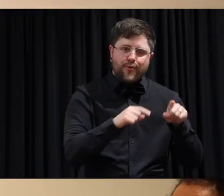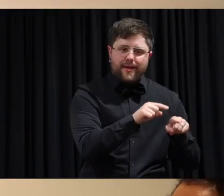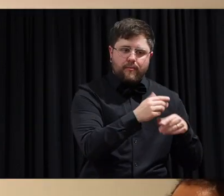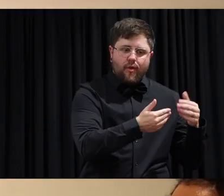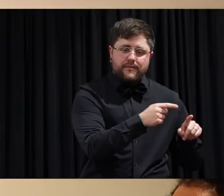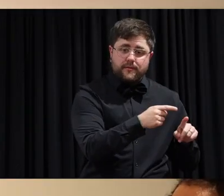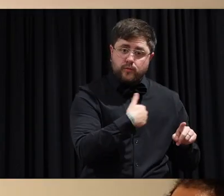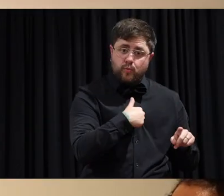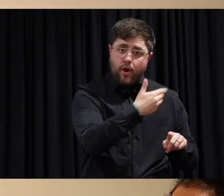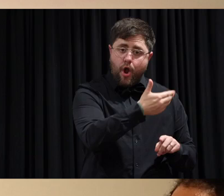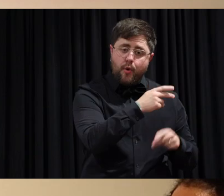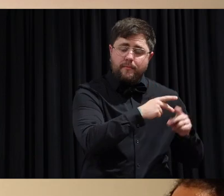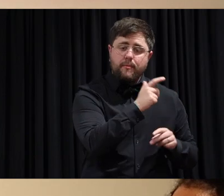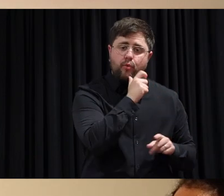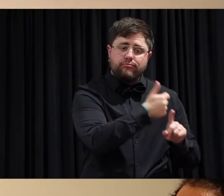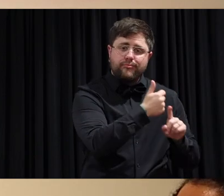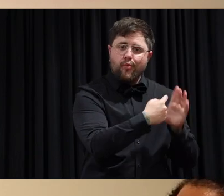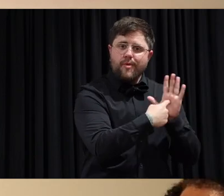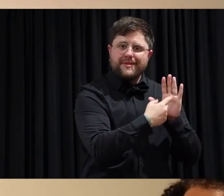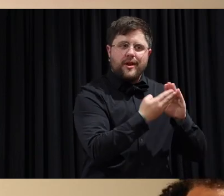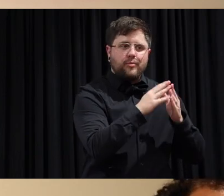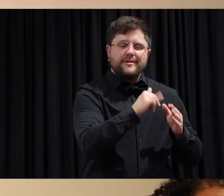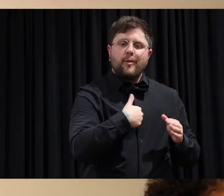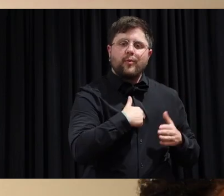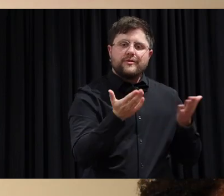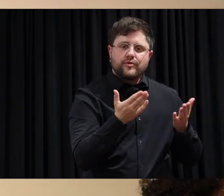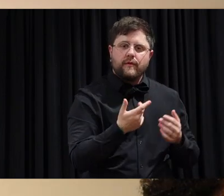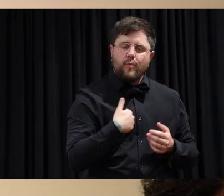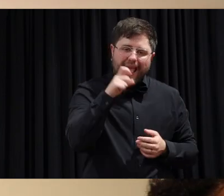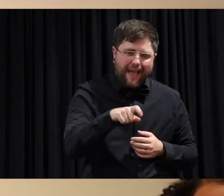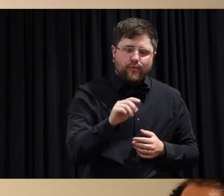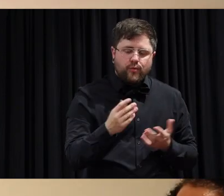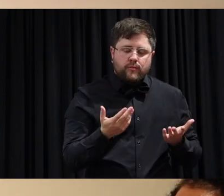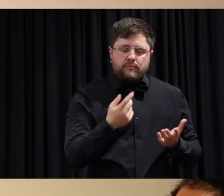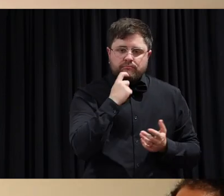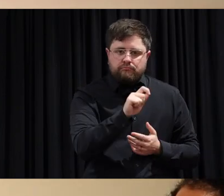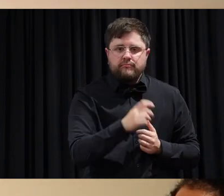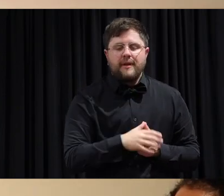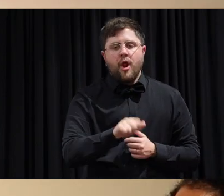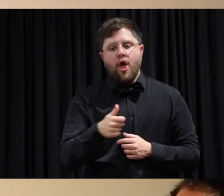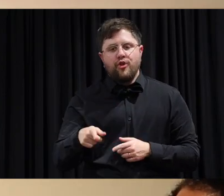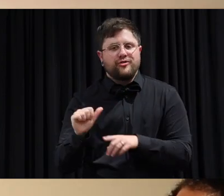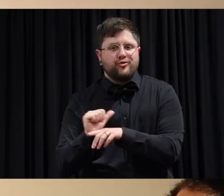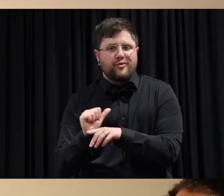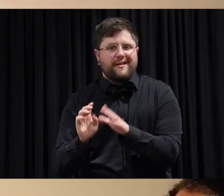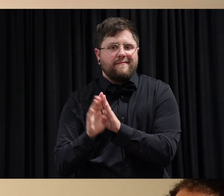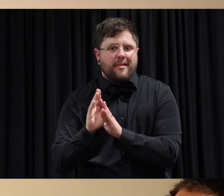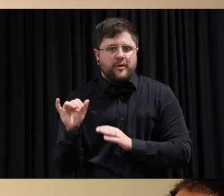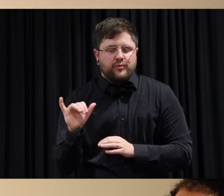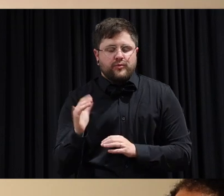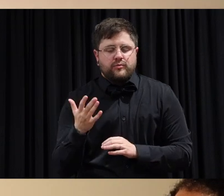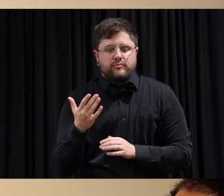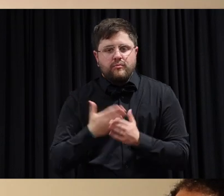people, hiring people who represent the communities that we serve, right? We absolutely have to. And then the other side is the training and development side. And, part